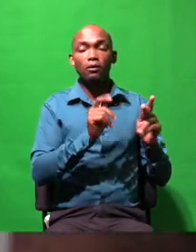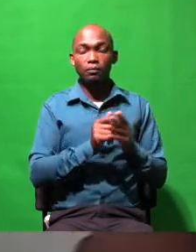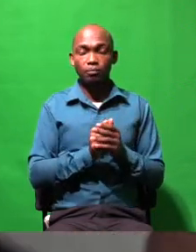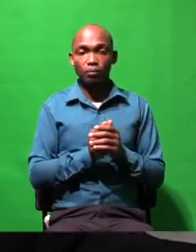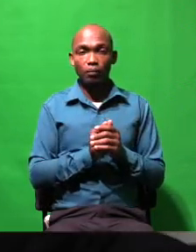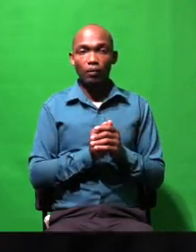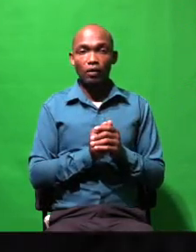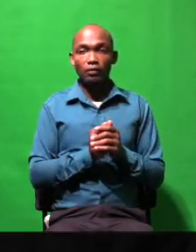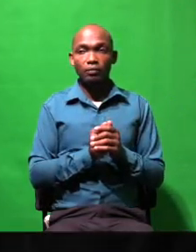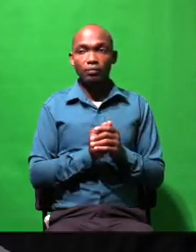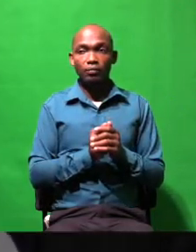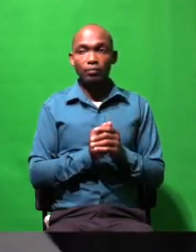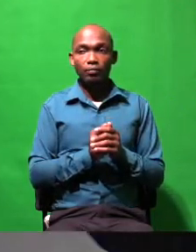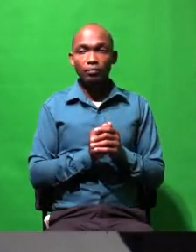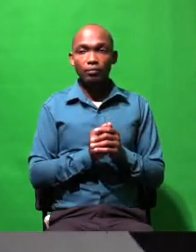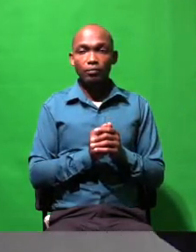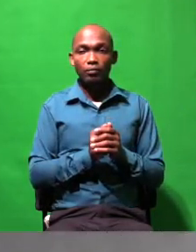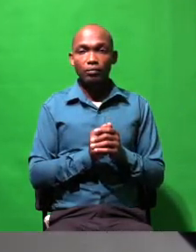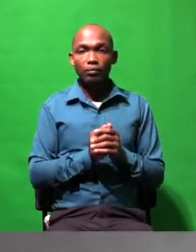be a normal